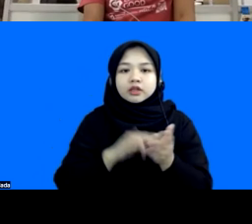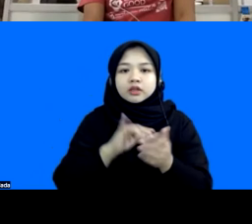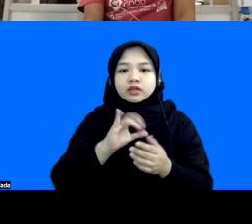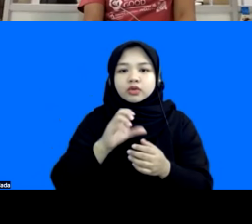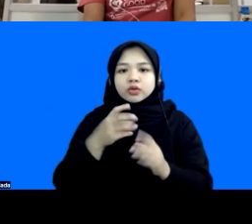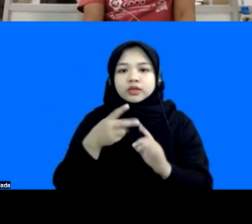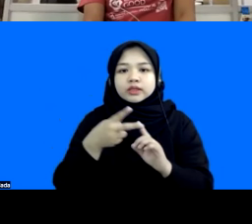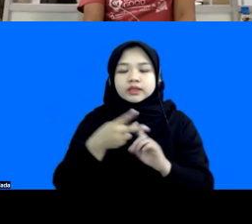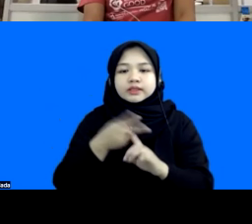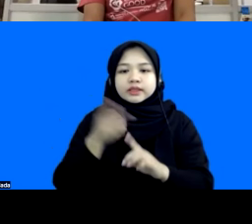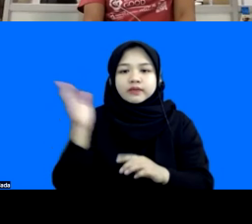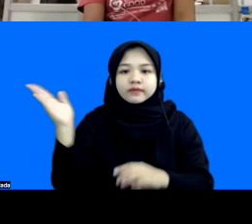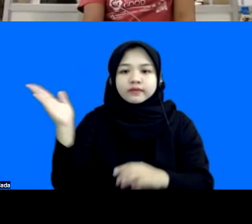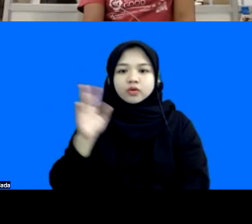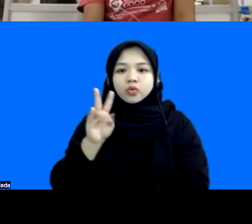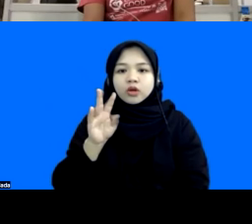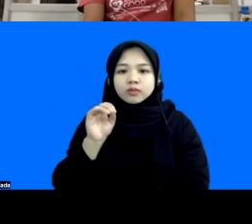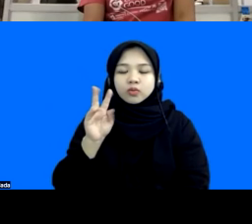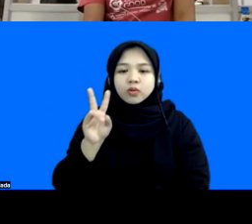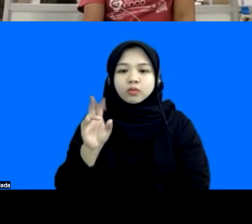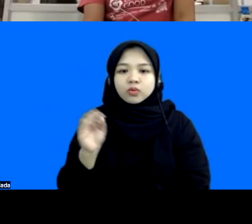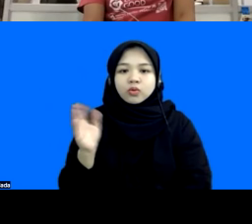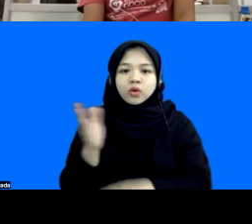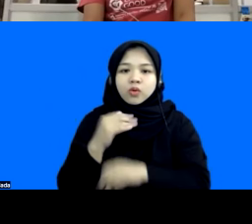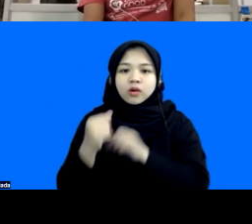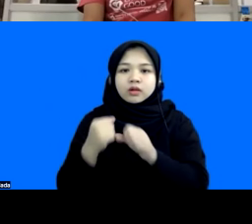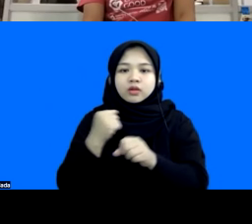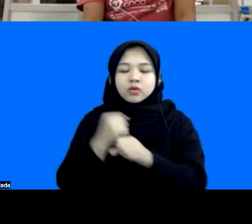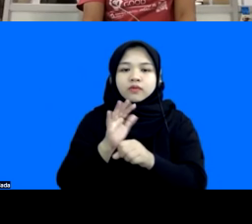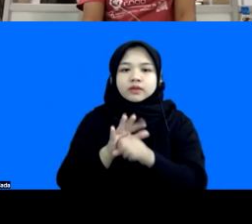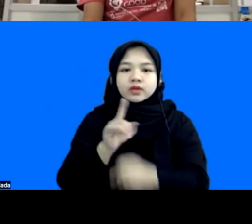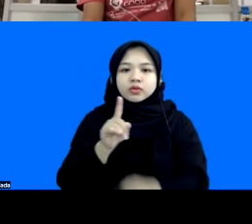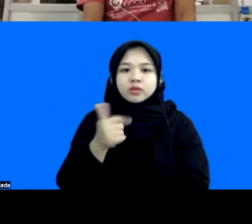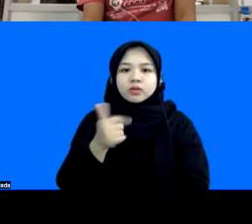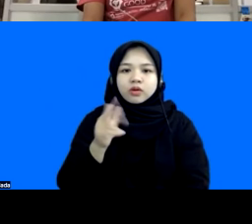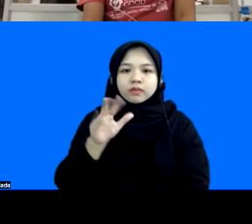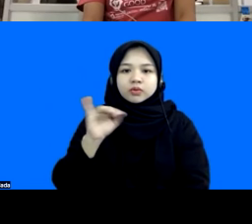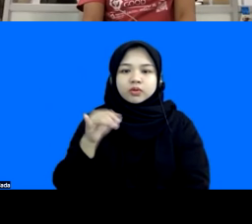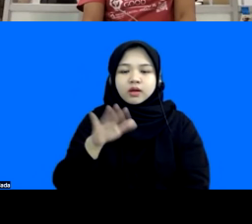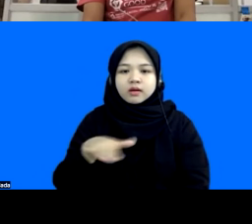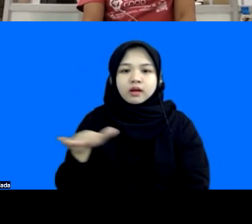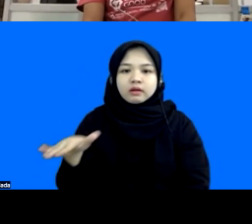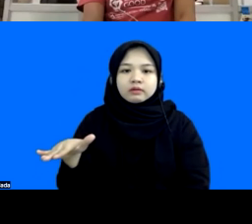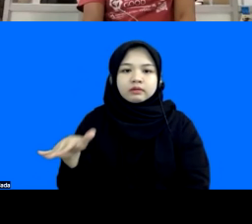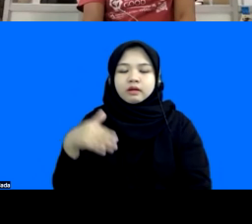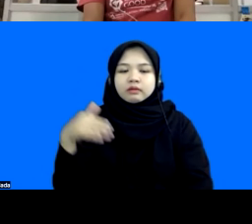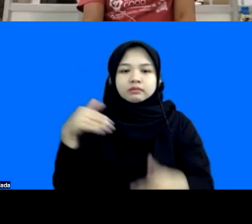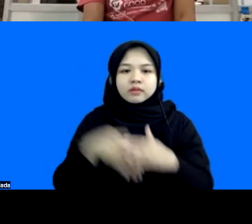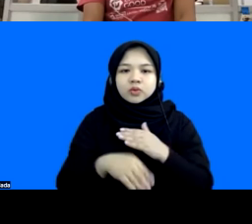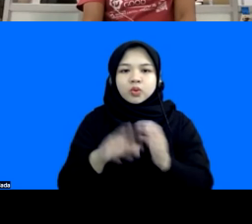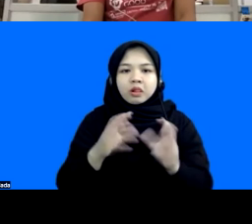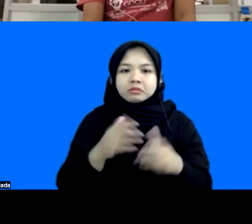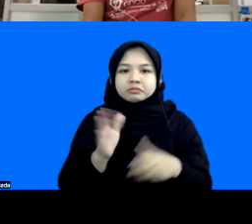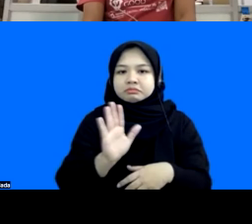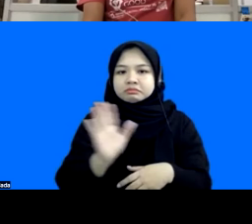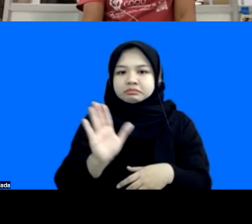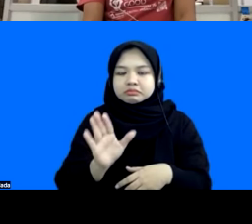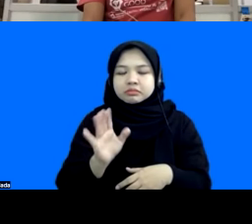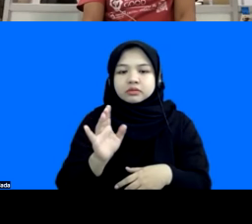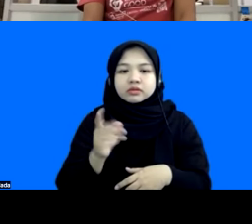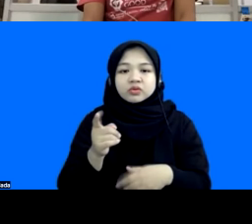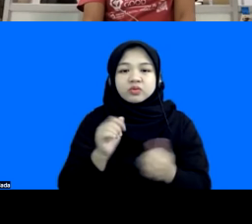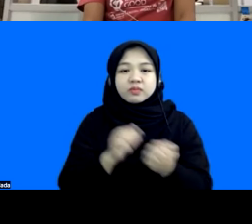COVID, 168 million children were absent from school. The problem isn't as large as in Singapore.